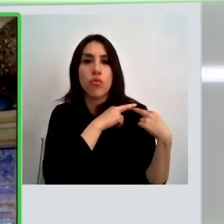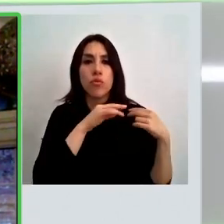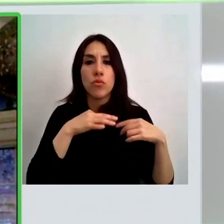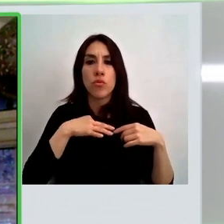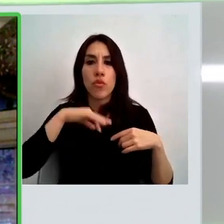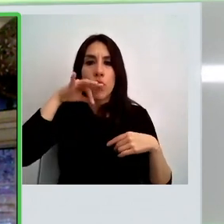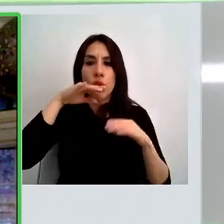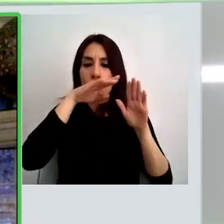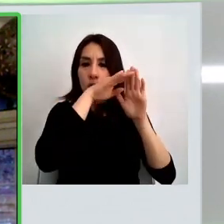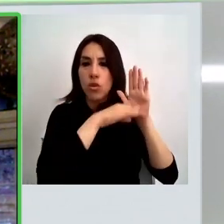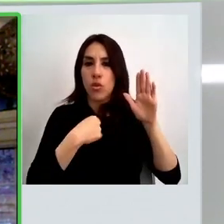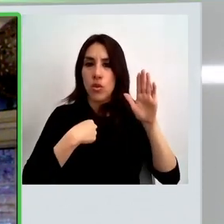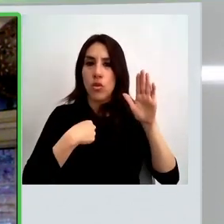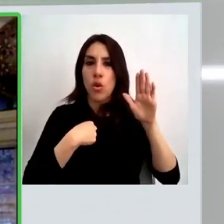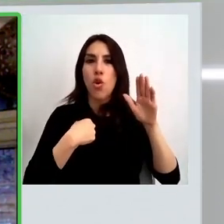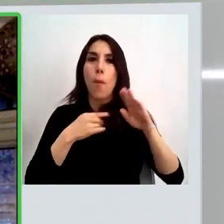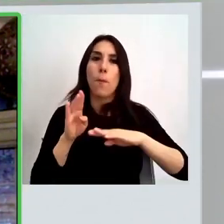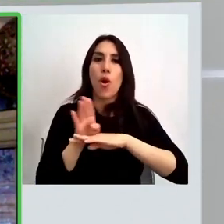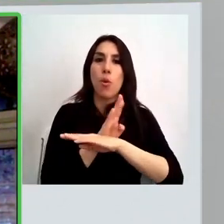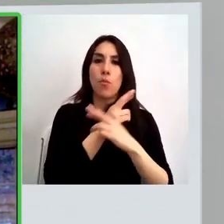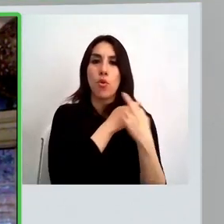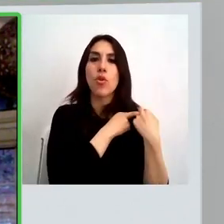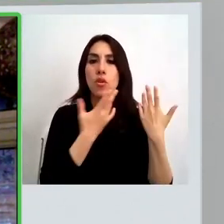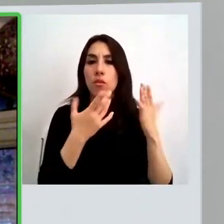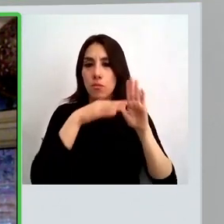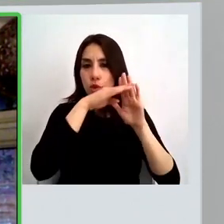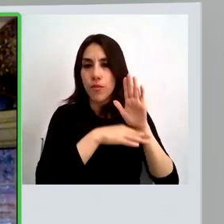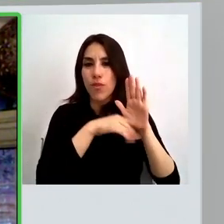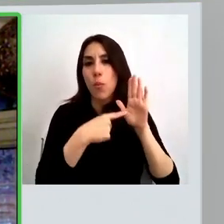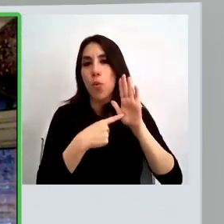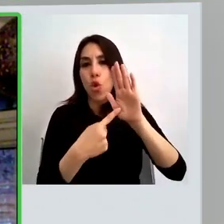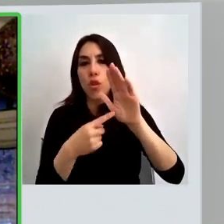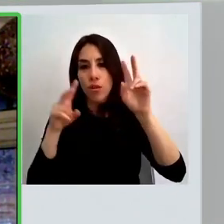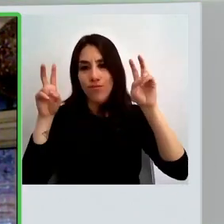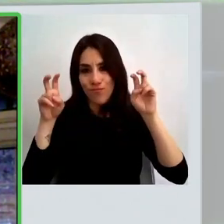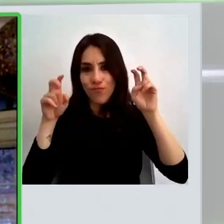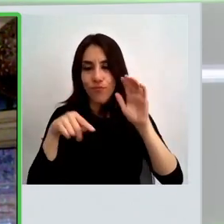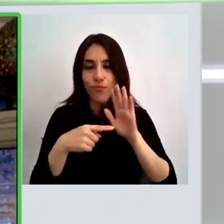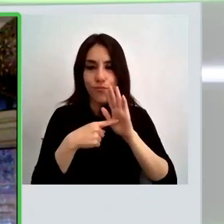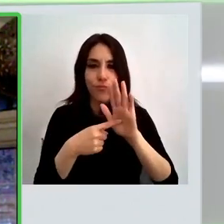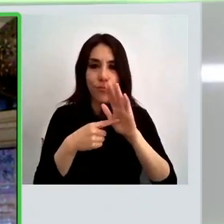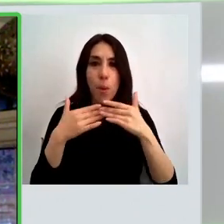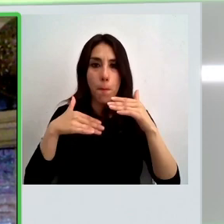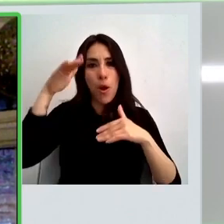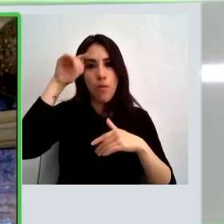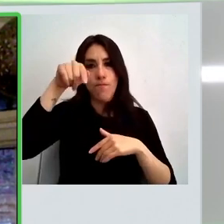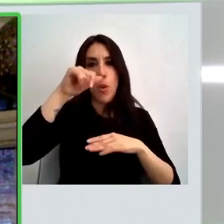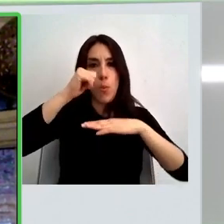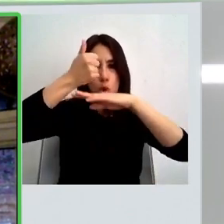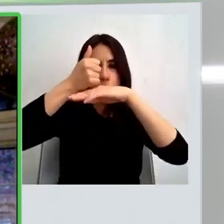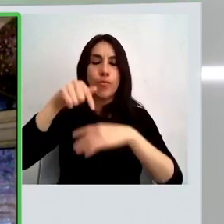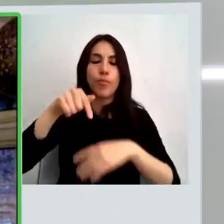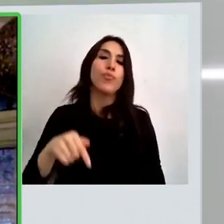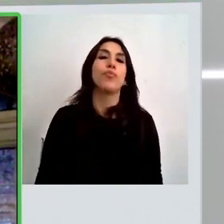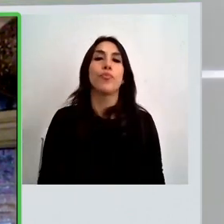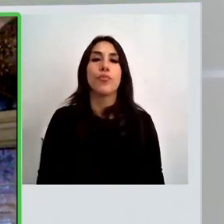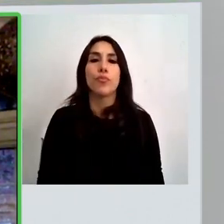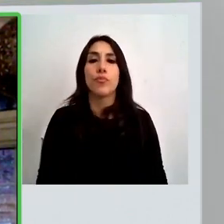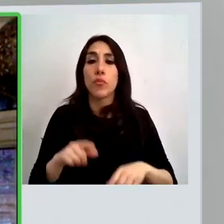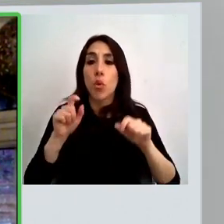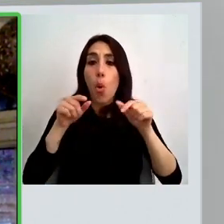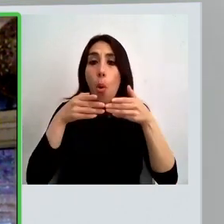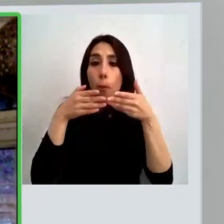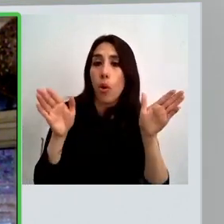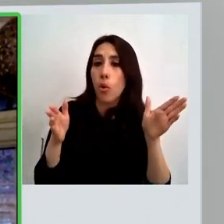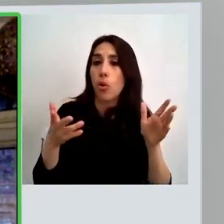enabling products that they need. And then the third phase of cultural change, which is starting